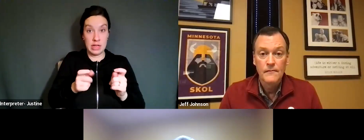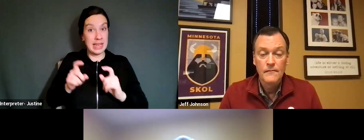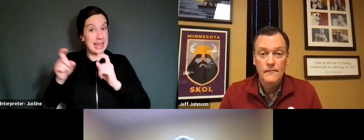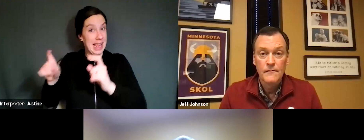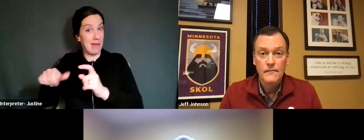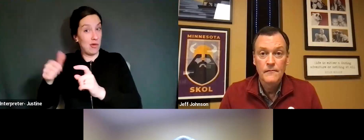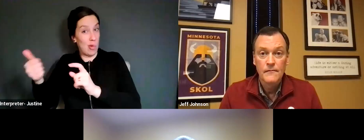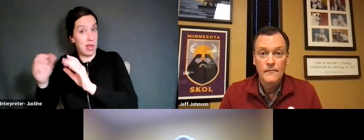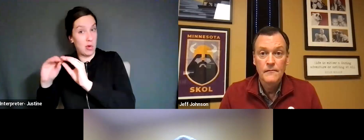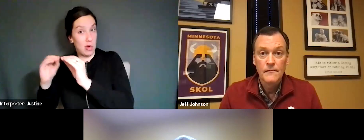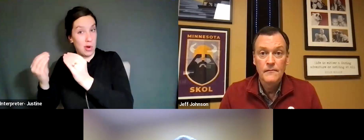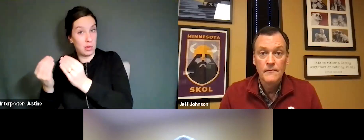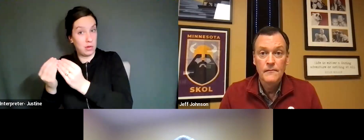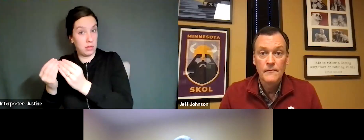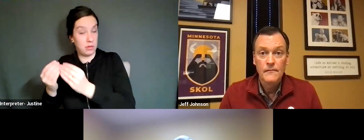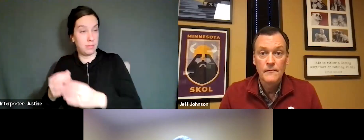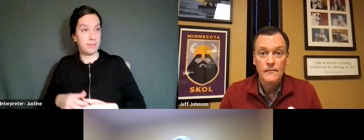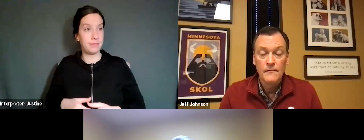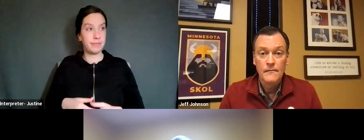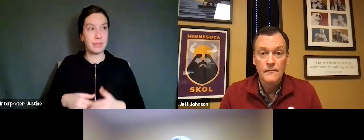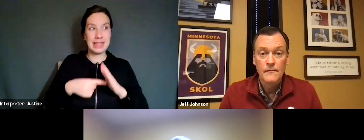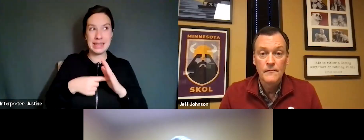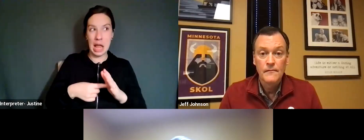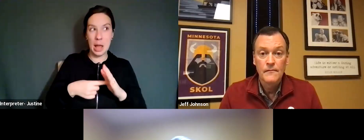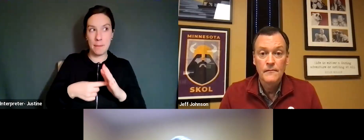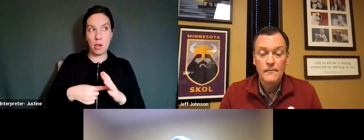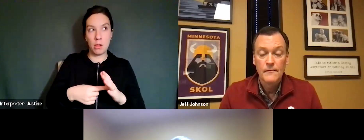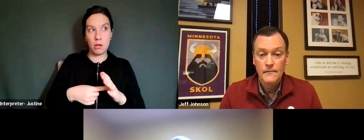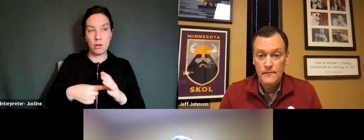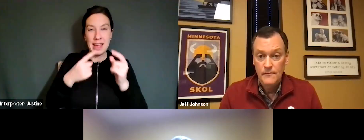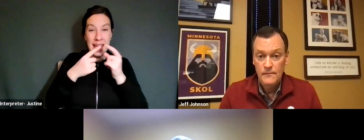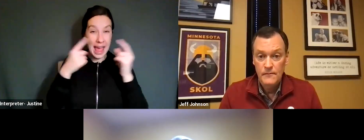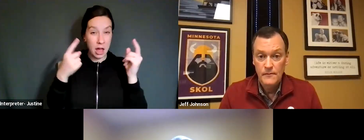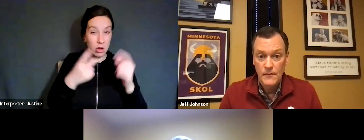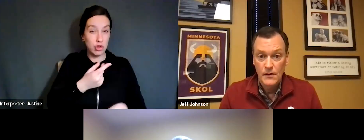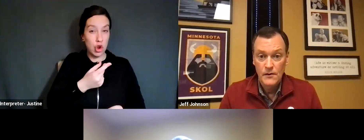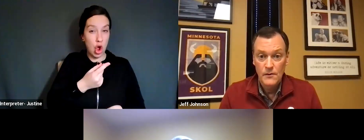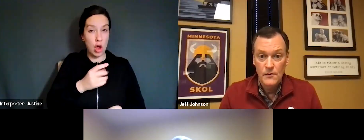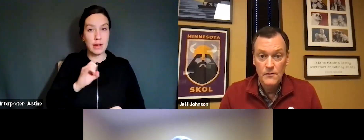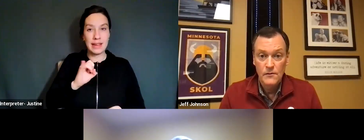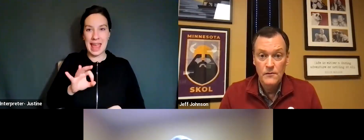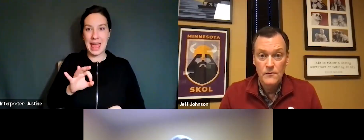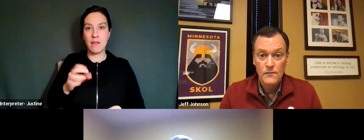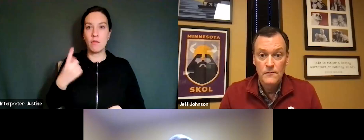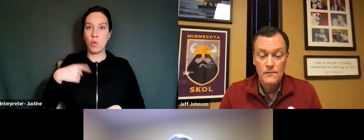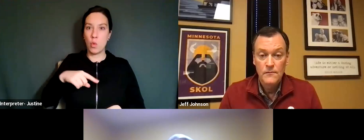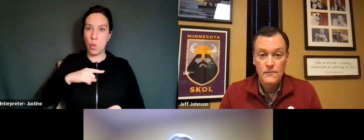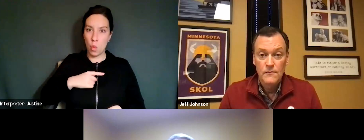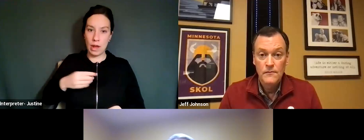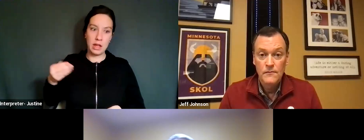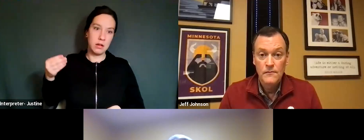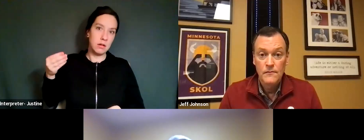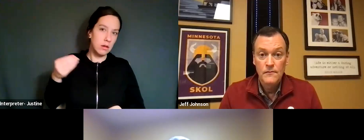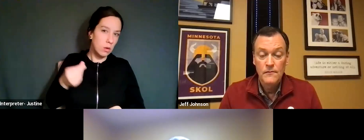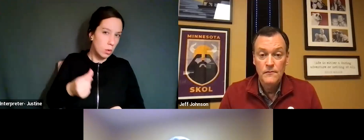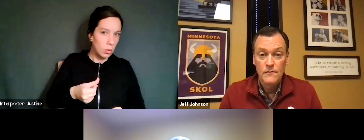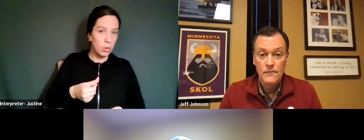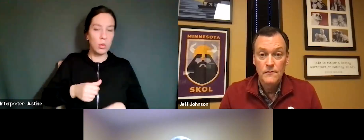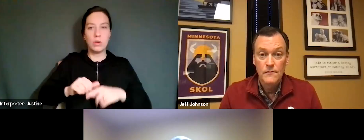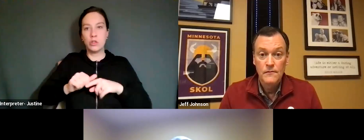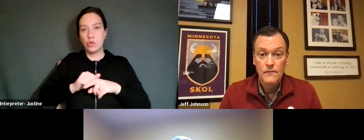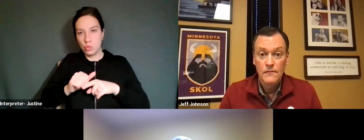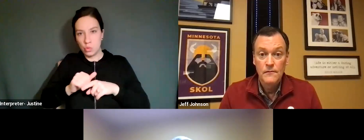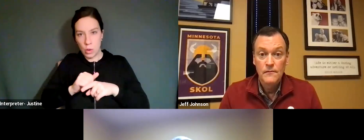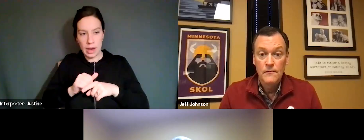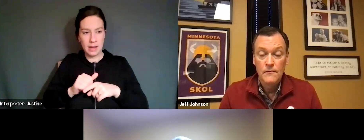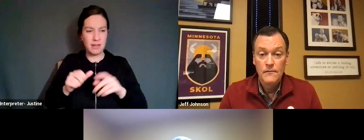instance, allergies. If we've spent this time and energy and money to bring the dog that far, is it possible we could continue it on